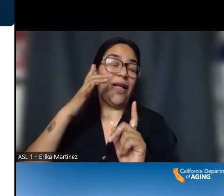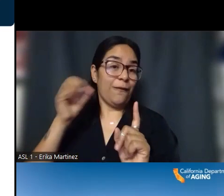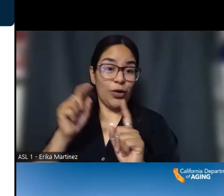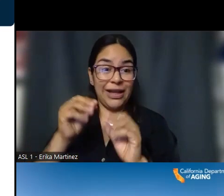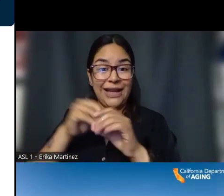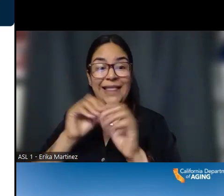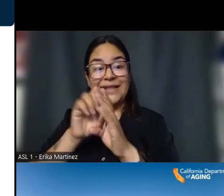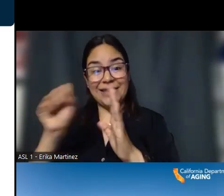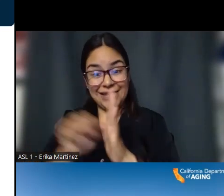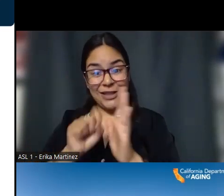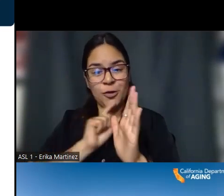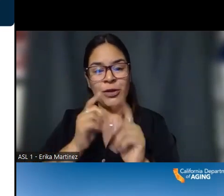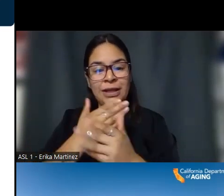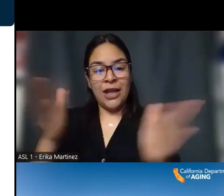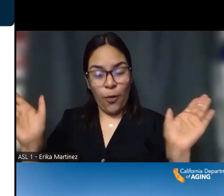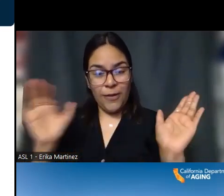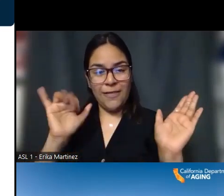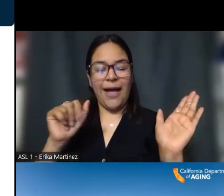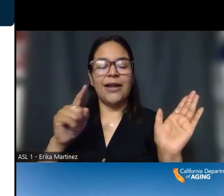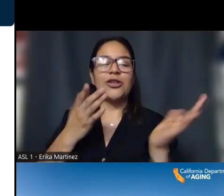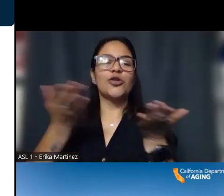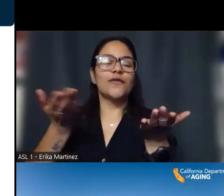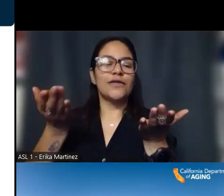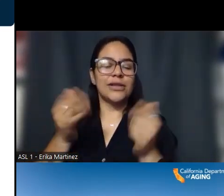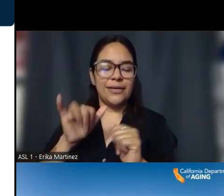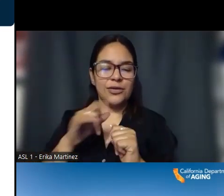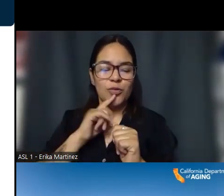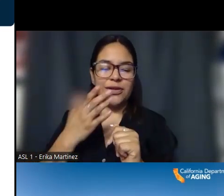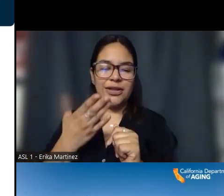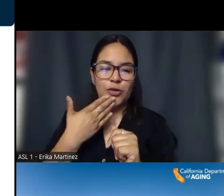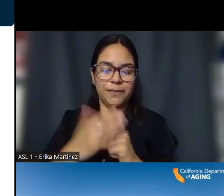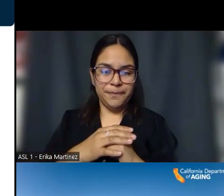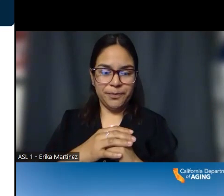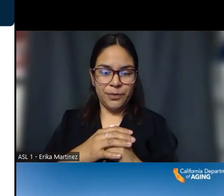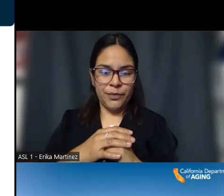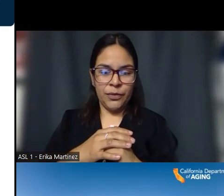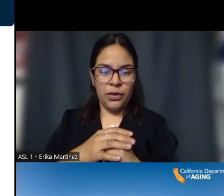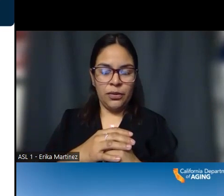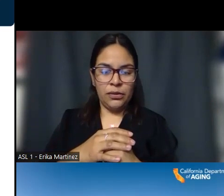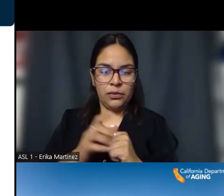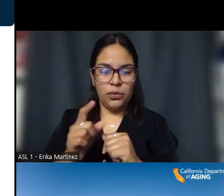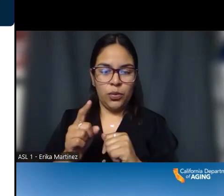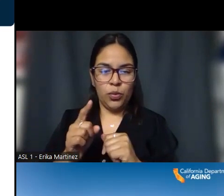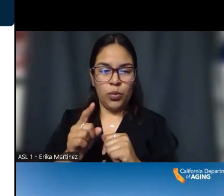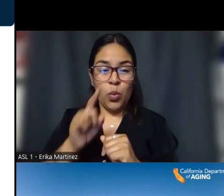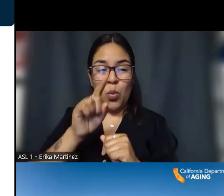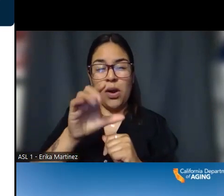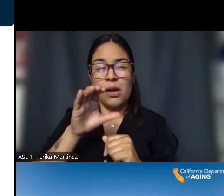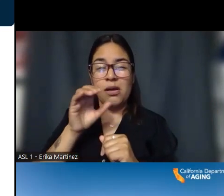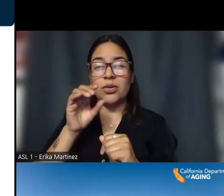what we've looked at so far and where we're at, we have had over 600 referrals for the program since